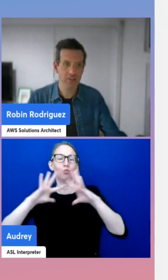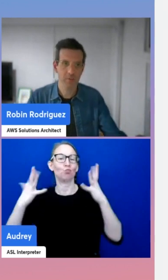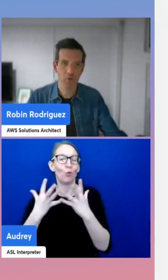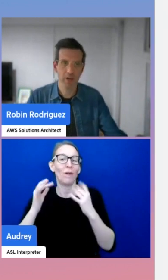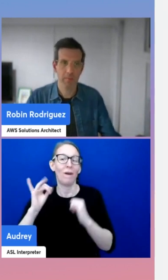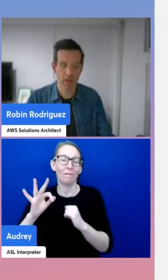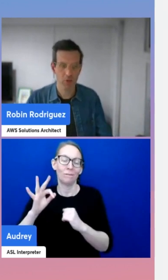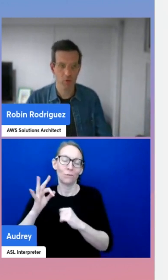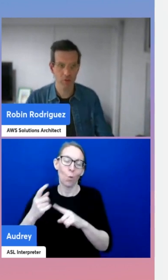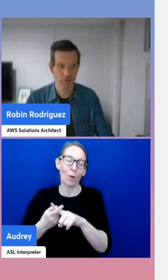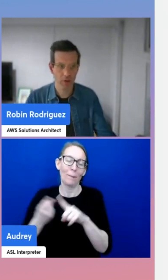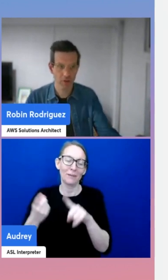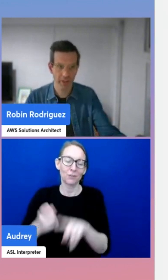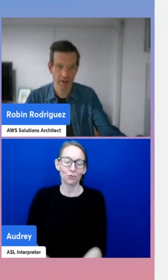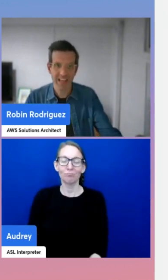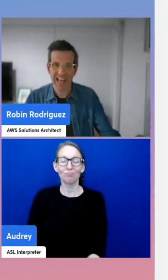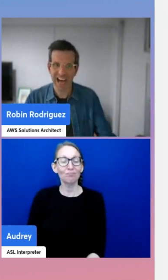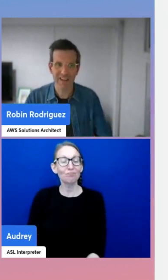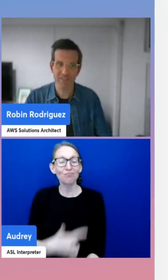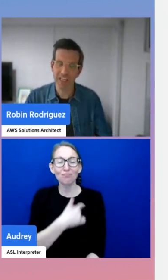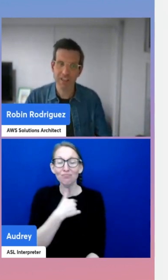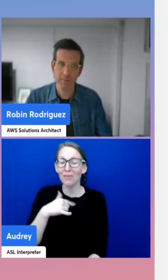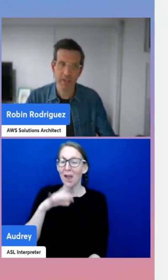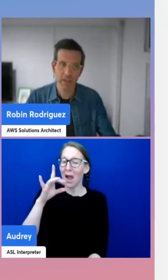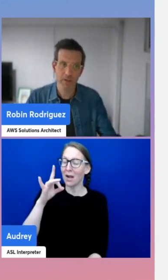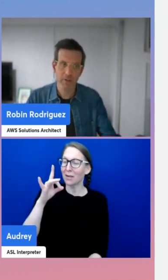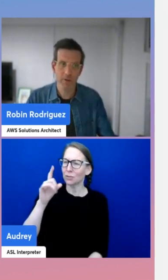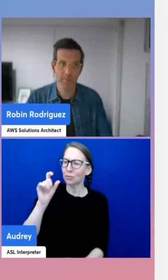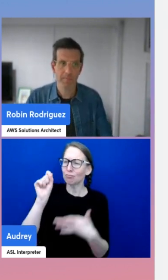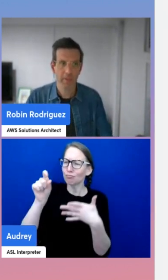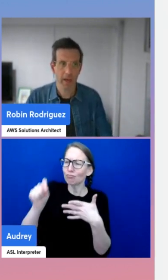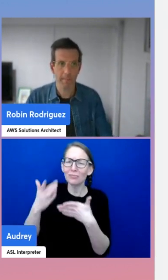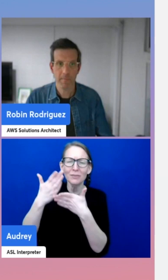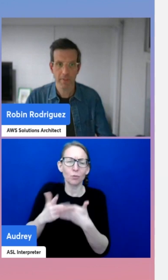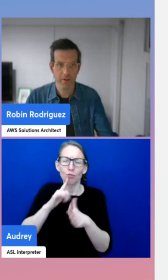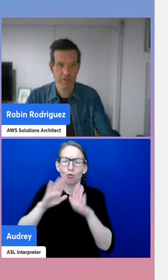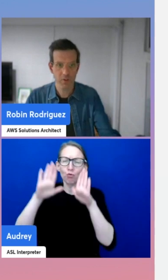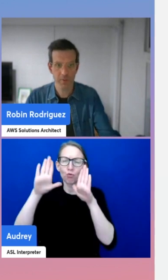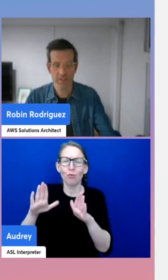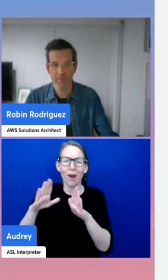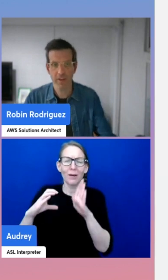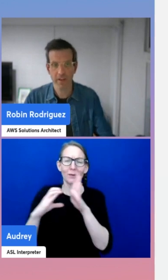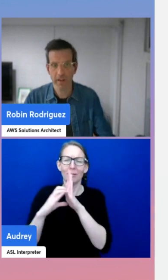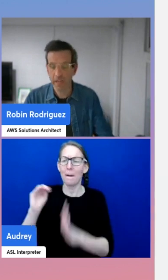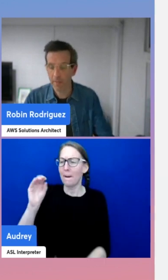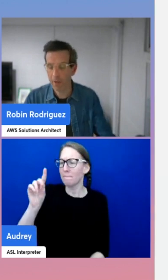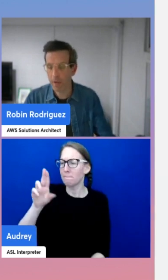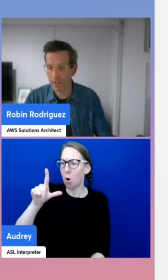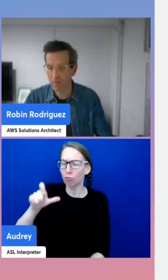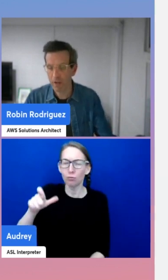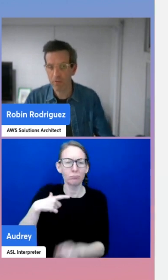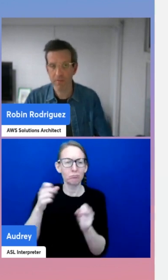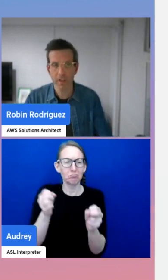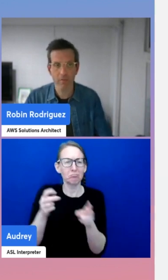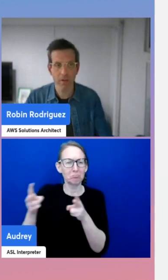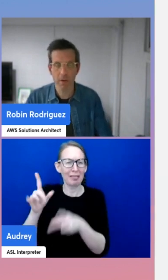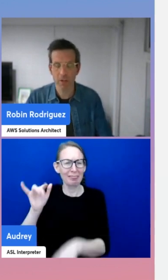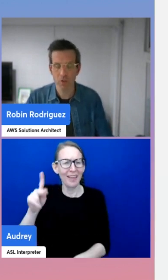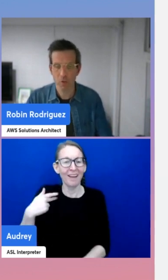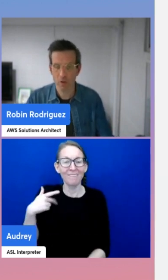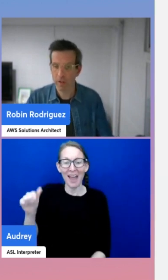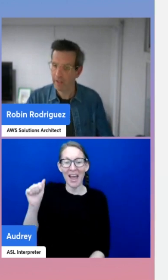shouted out some great modules earlier. I've linked them in here too. There is a specific AWS Route